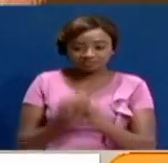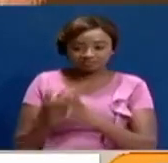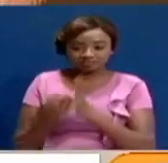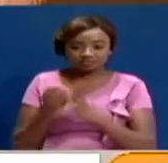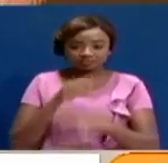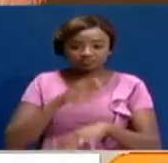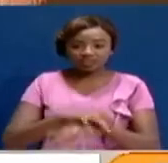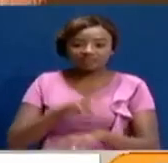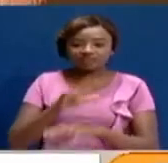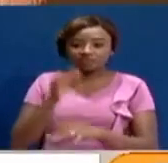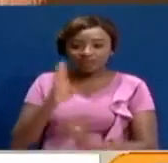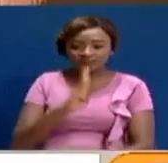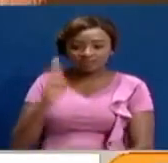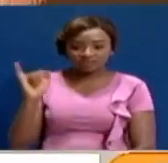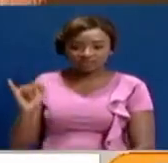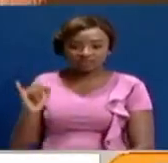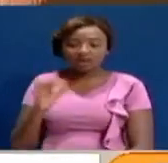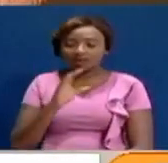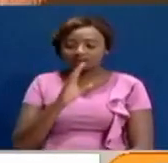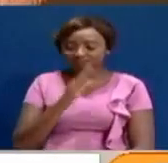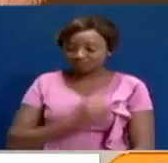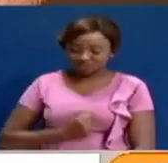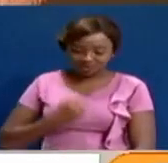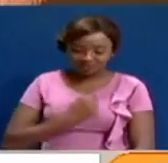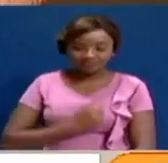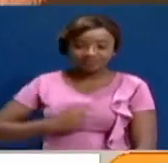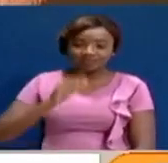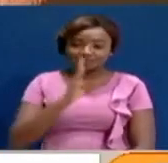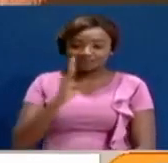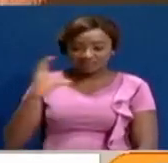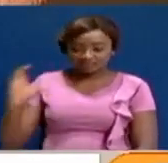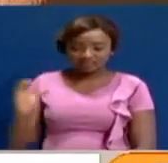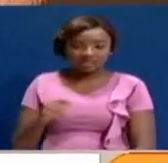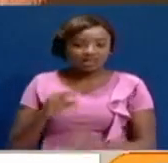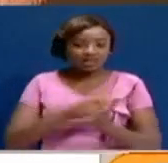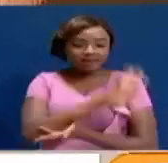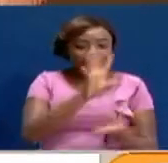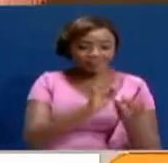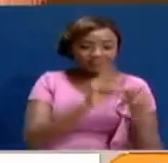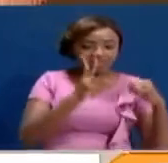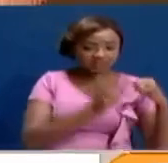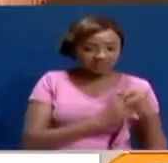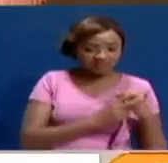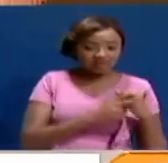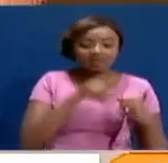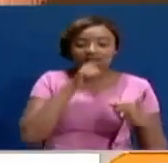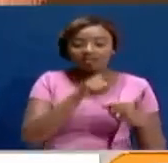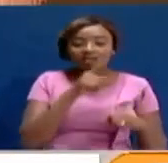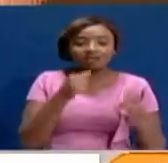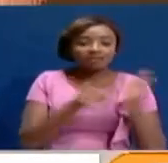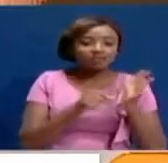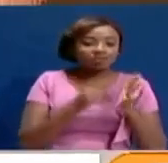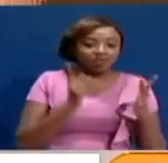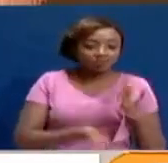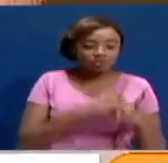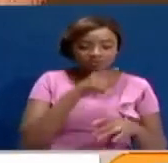BBC. This brings to seven the number of people currently in police custody of the child theft saga.